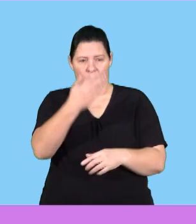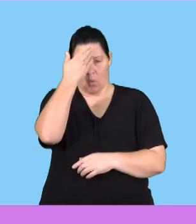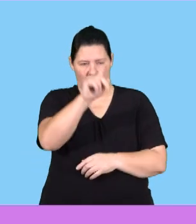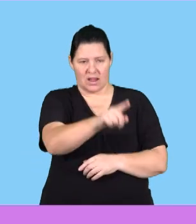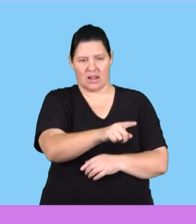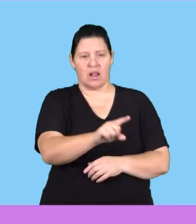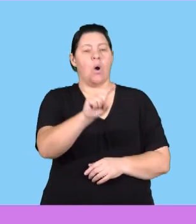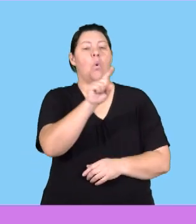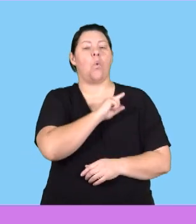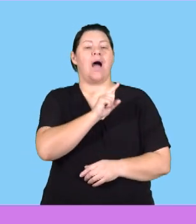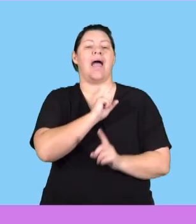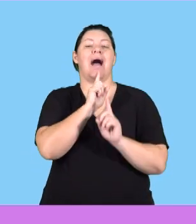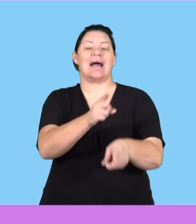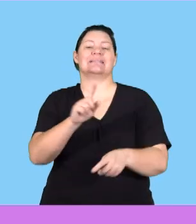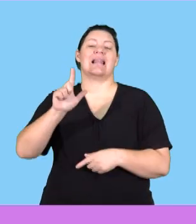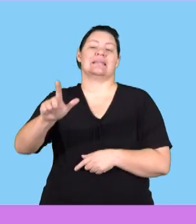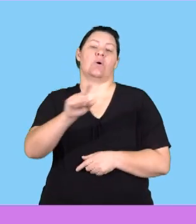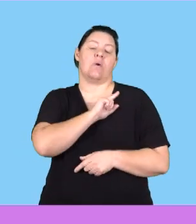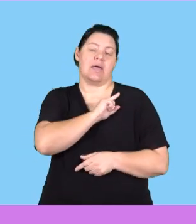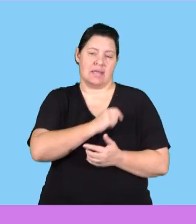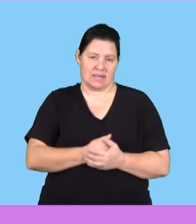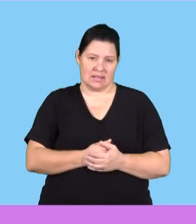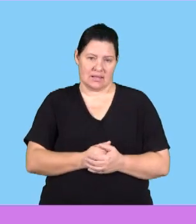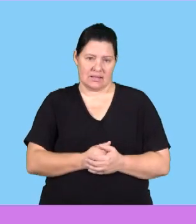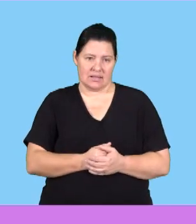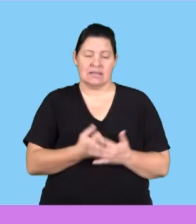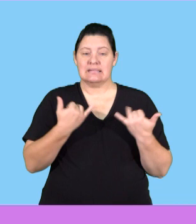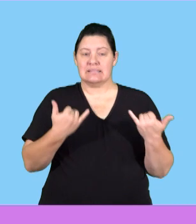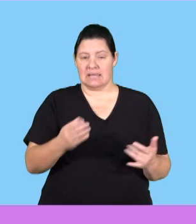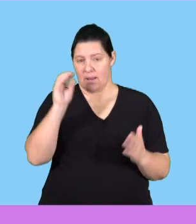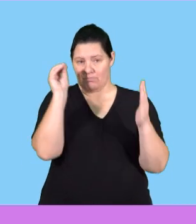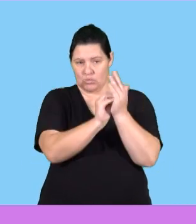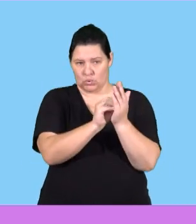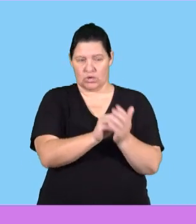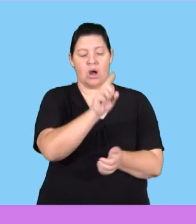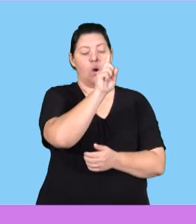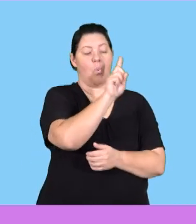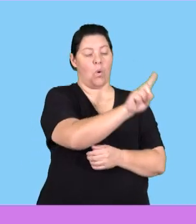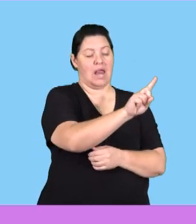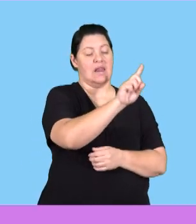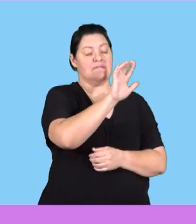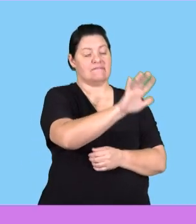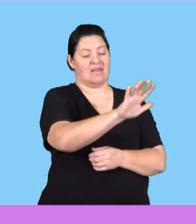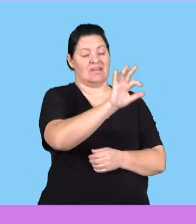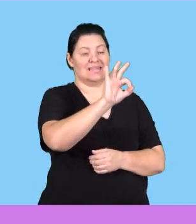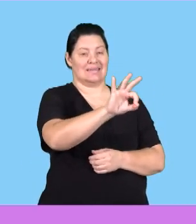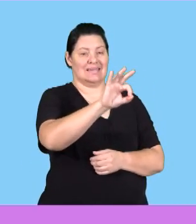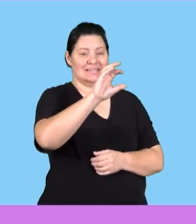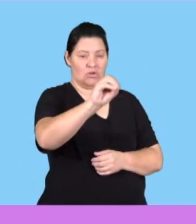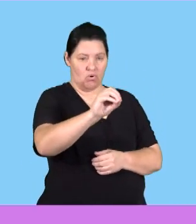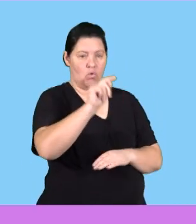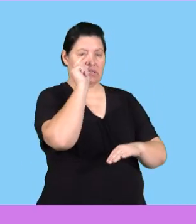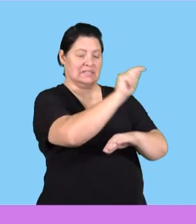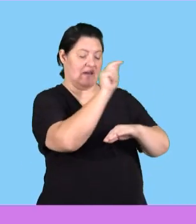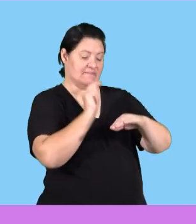know why is the answer in liters. So now let us press the calculator together.